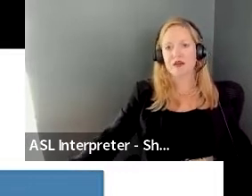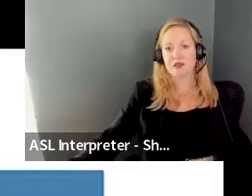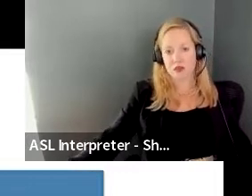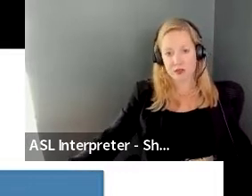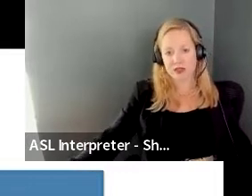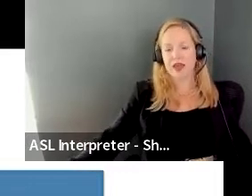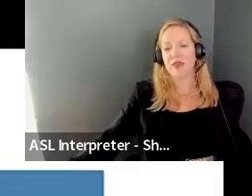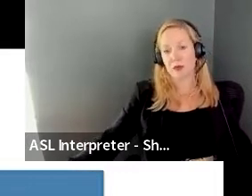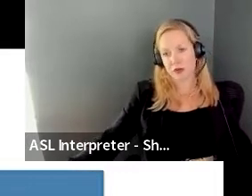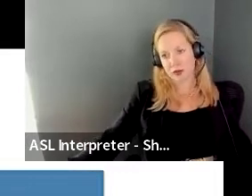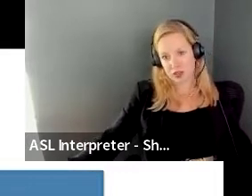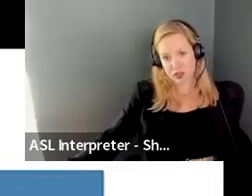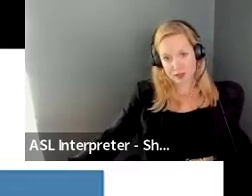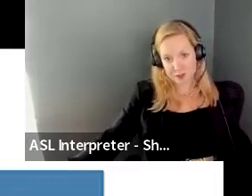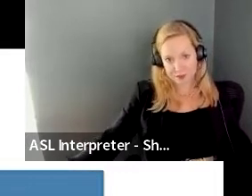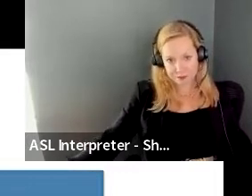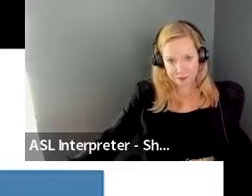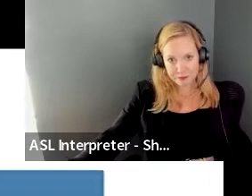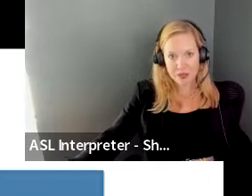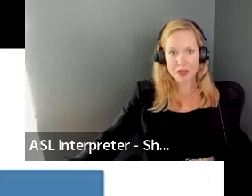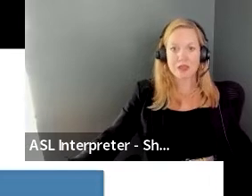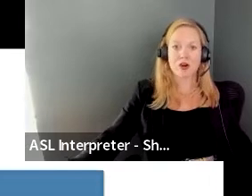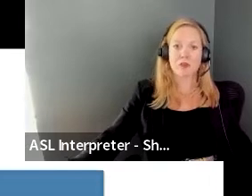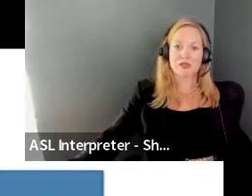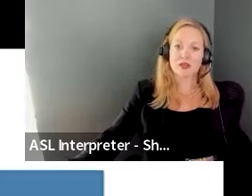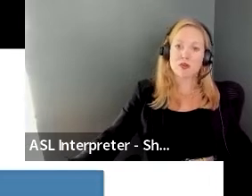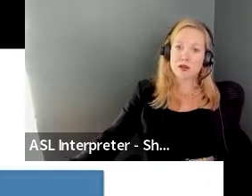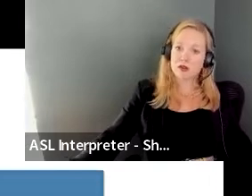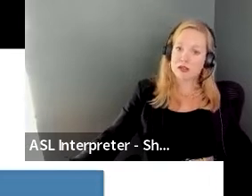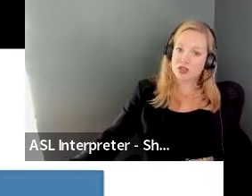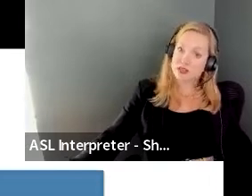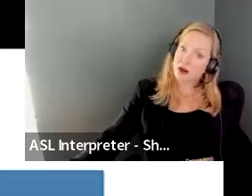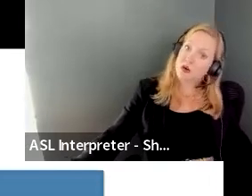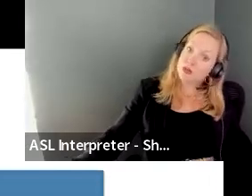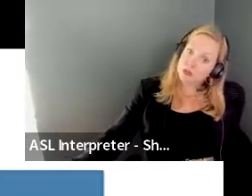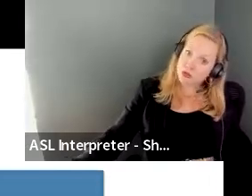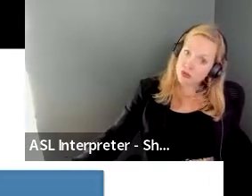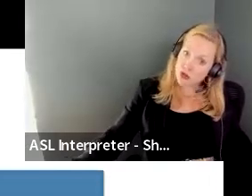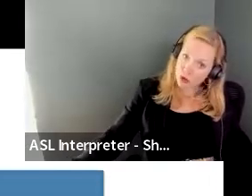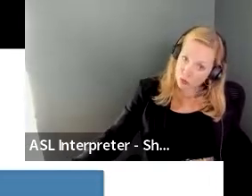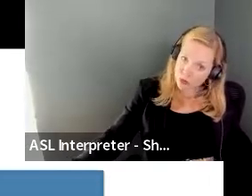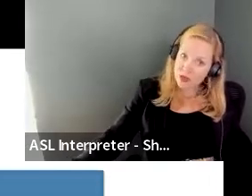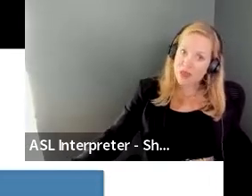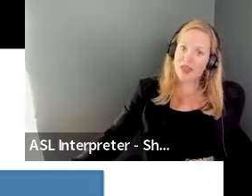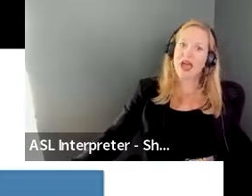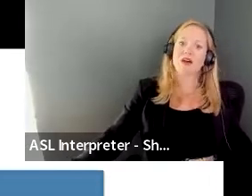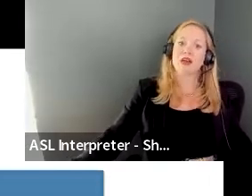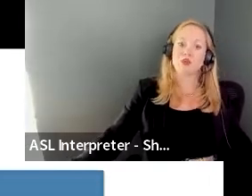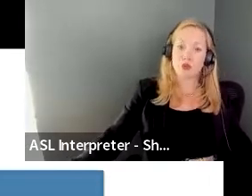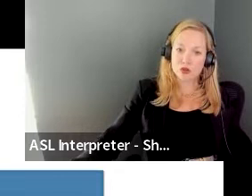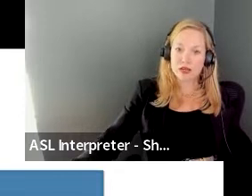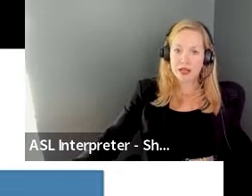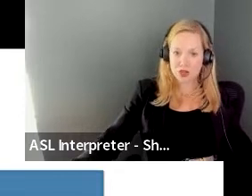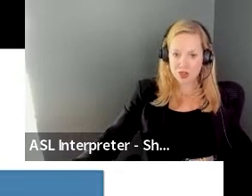impact adults and their medical conditions. There are particular medical conditions that our research shows that have